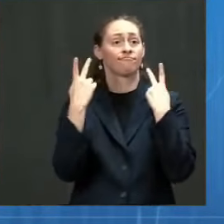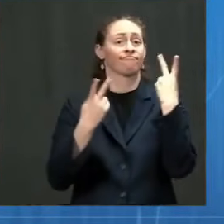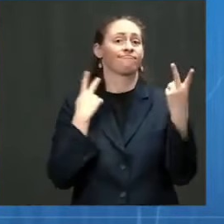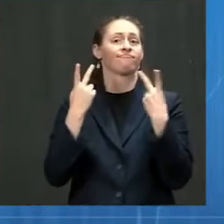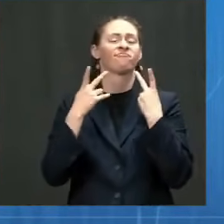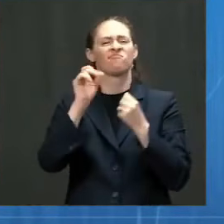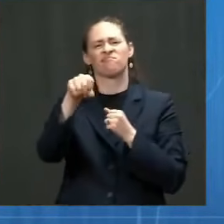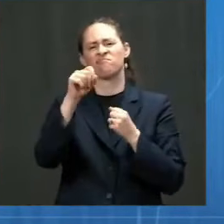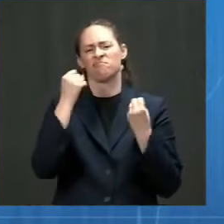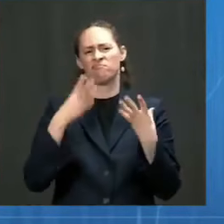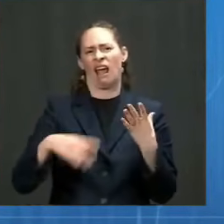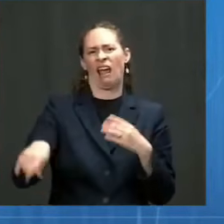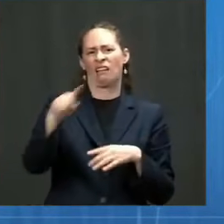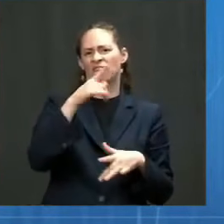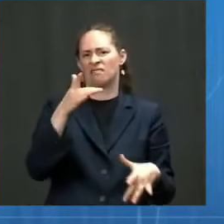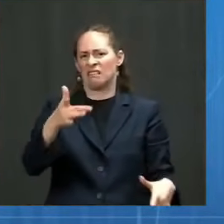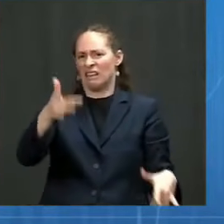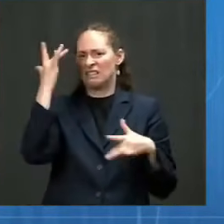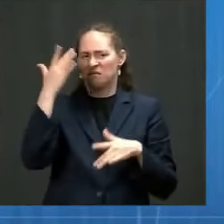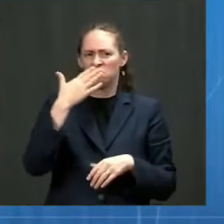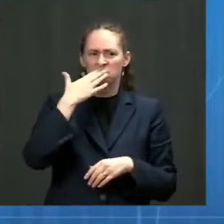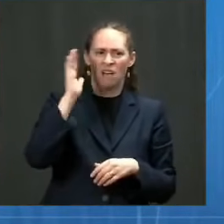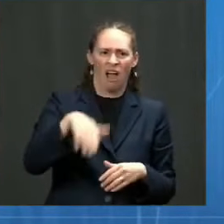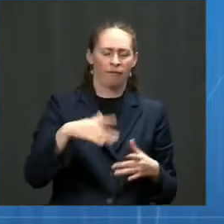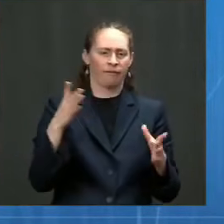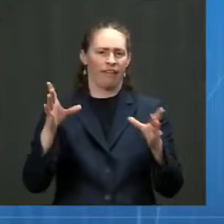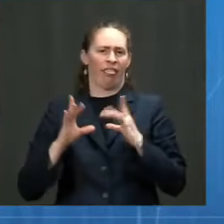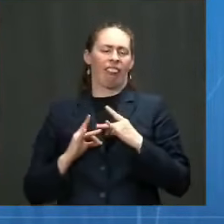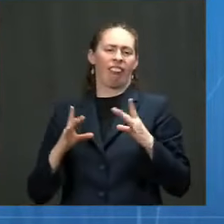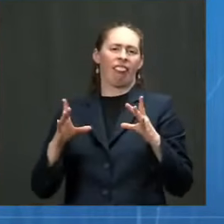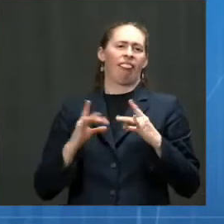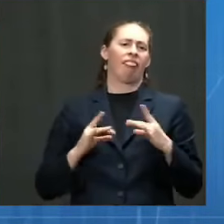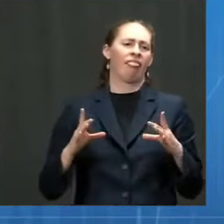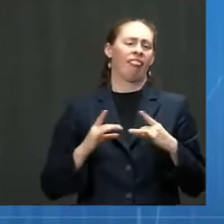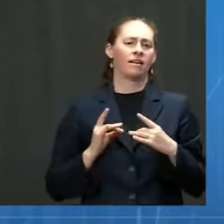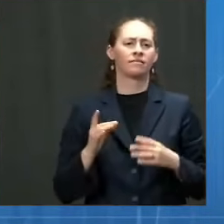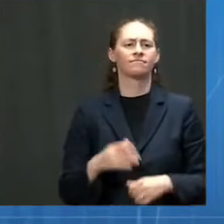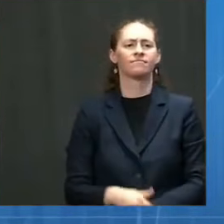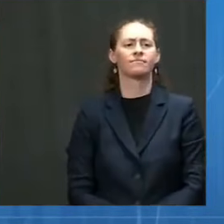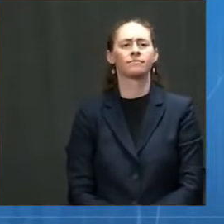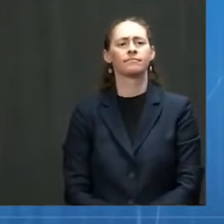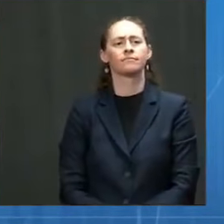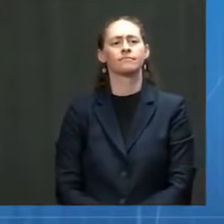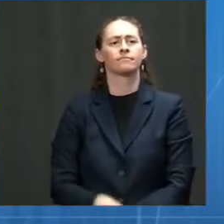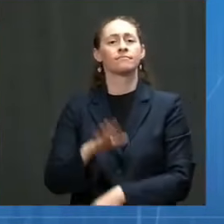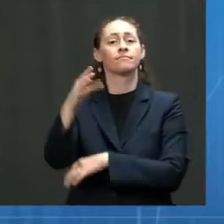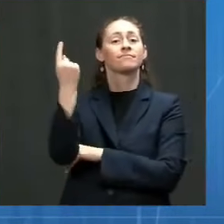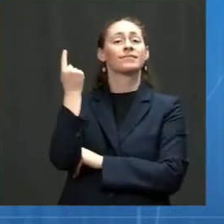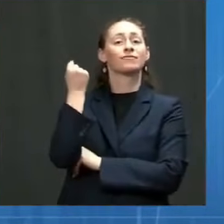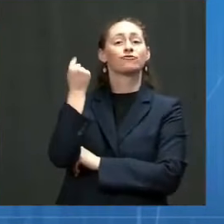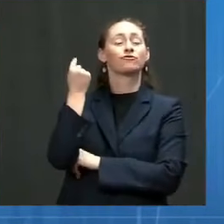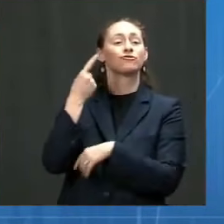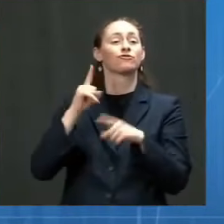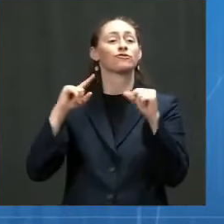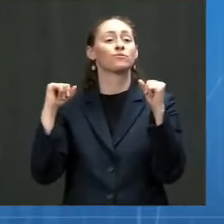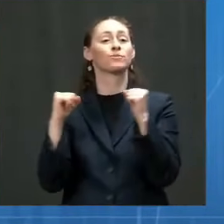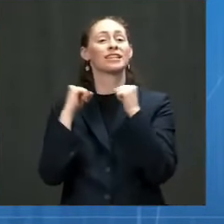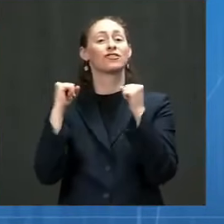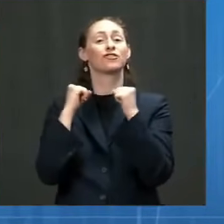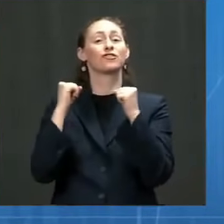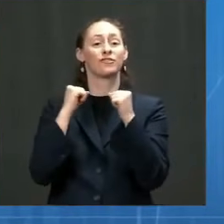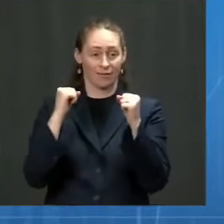the mitigation strategies that were used last summer, even in the winter, have not been employed in many of these areas that we are